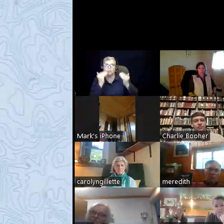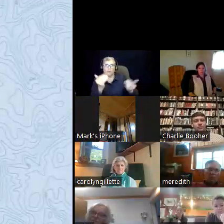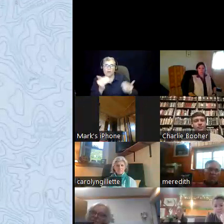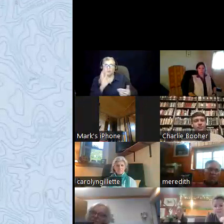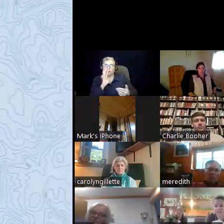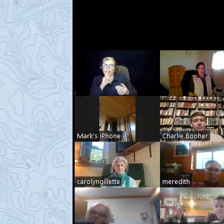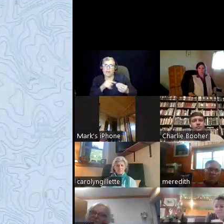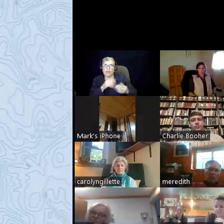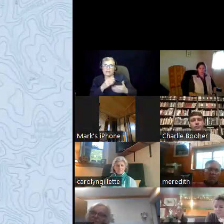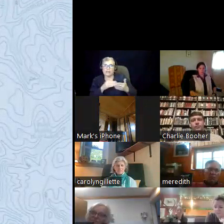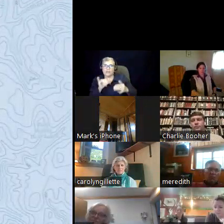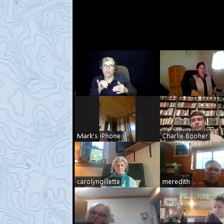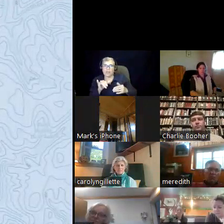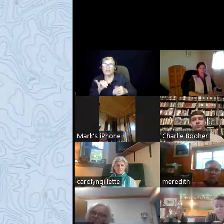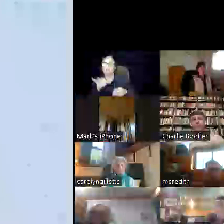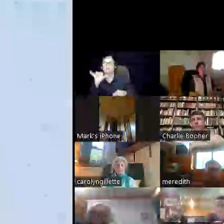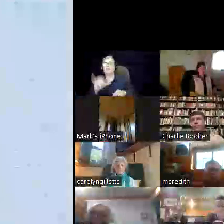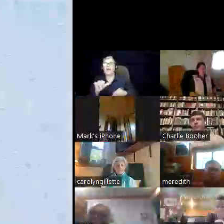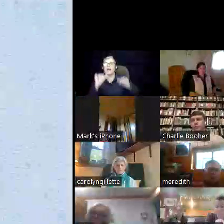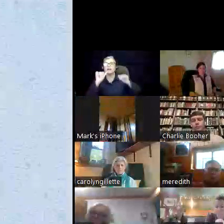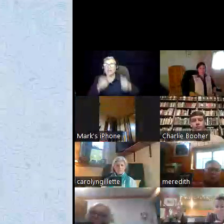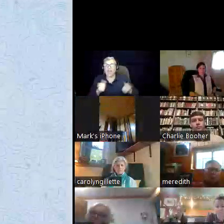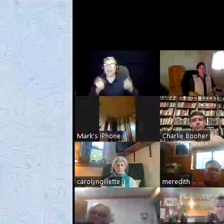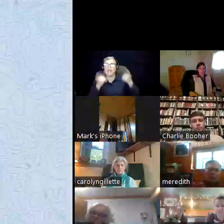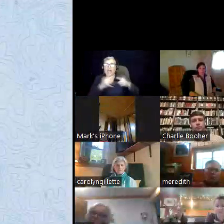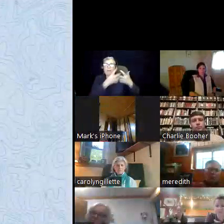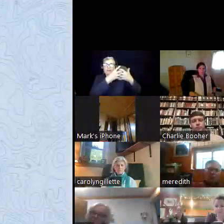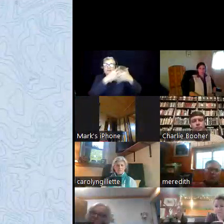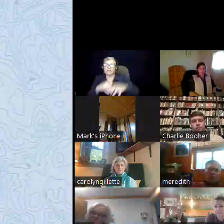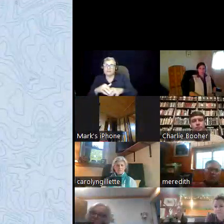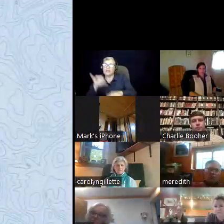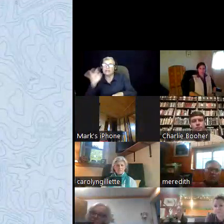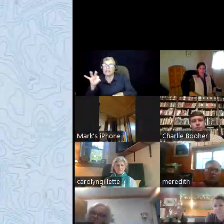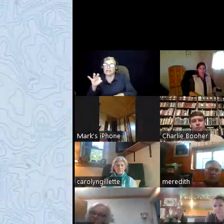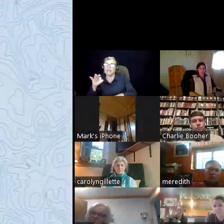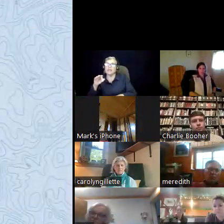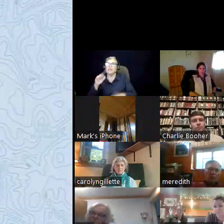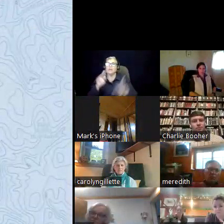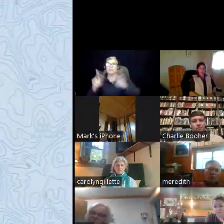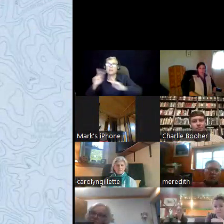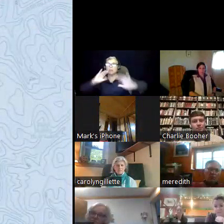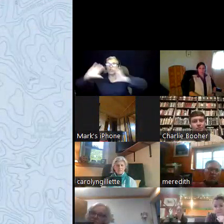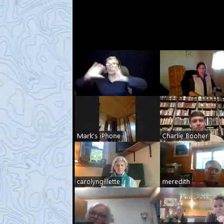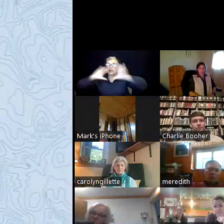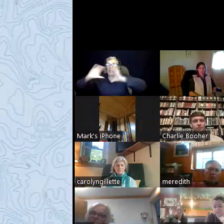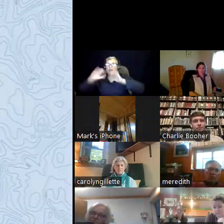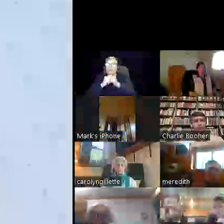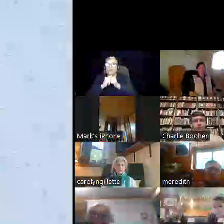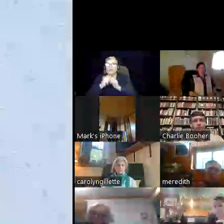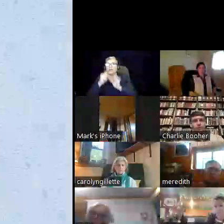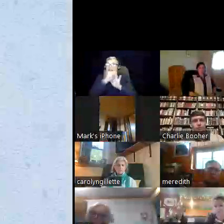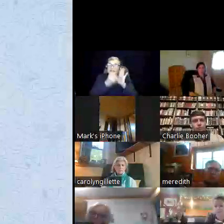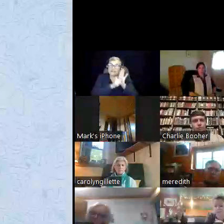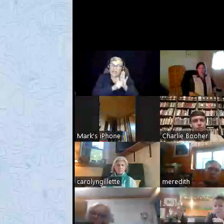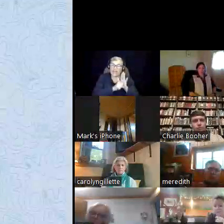some of this, that only happens when interested citizens communicate, whether it's with their game commissions or it's their state legislators or their